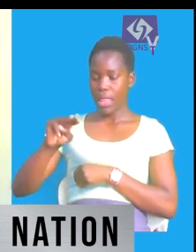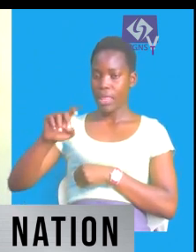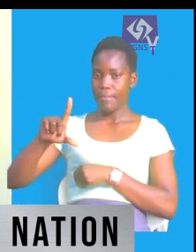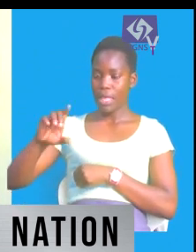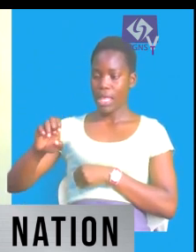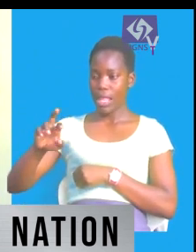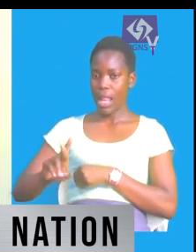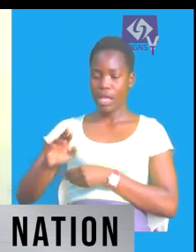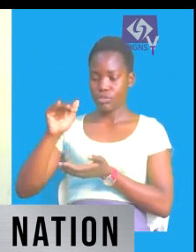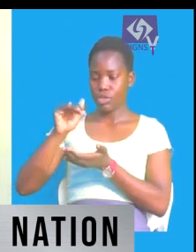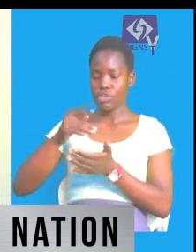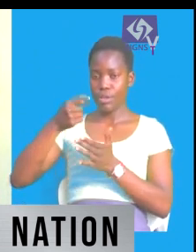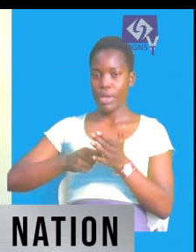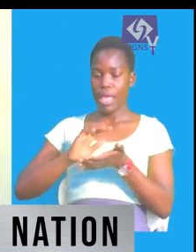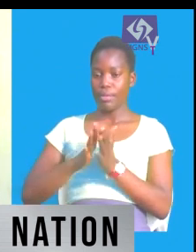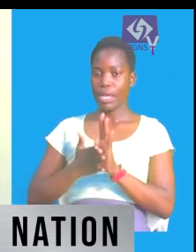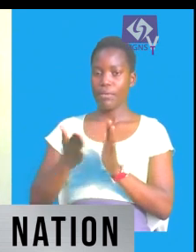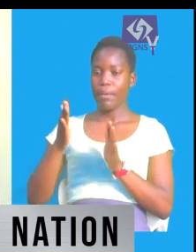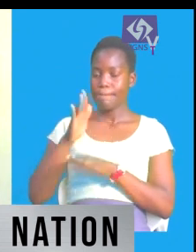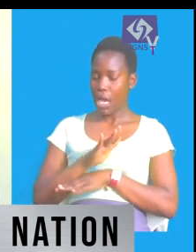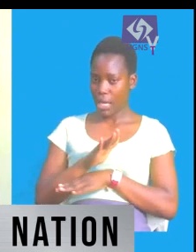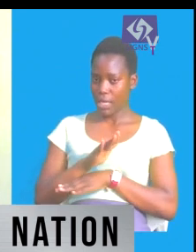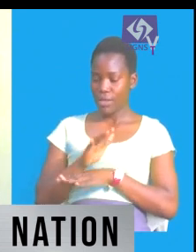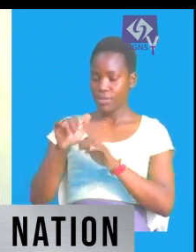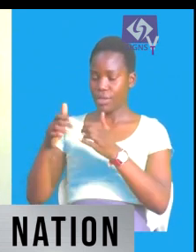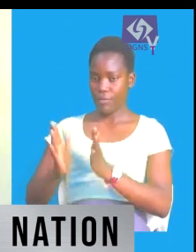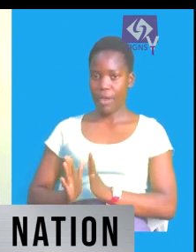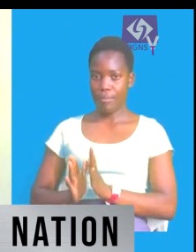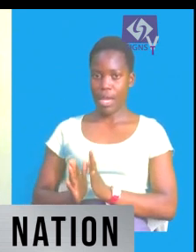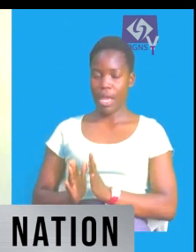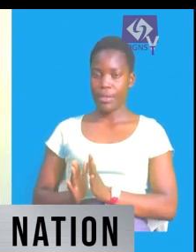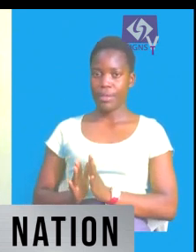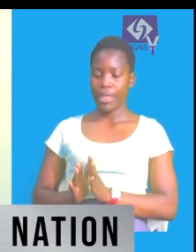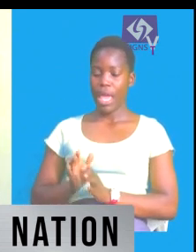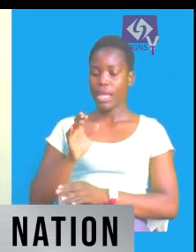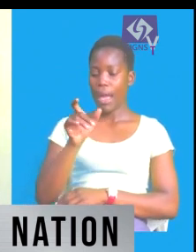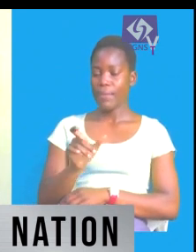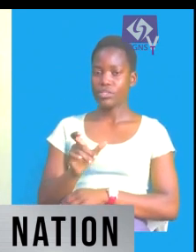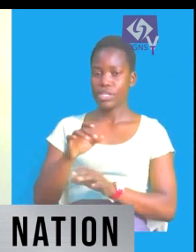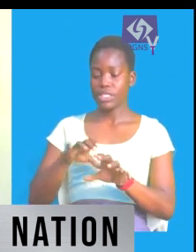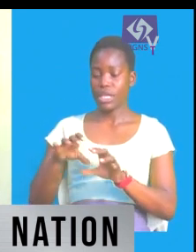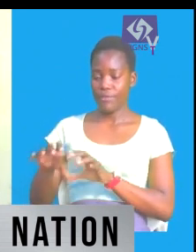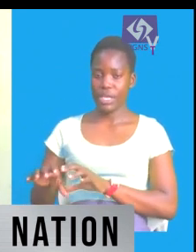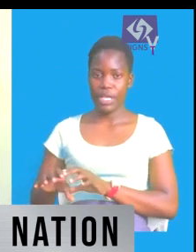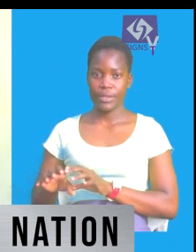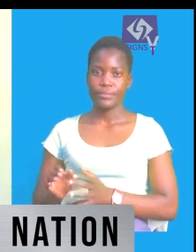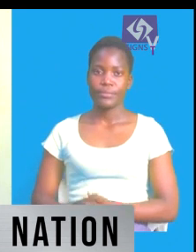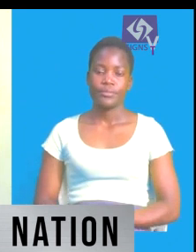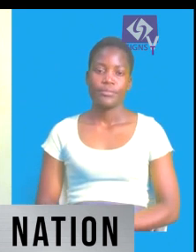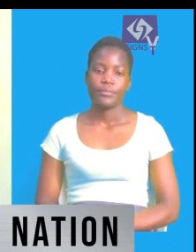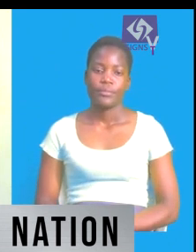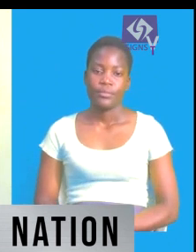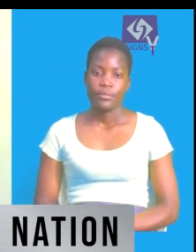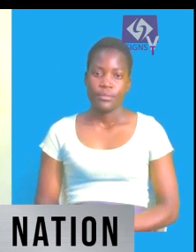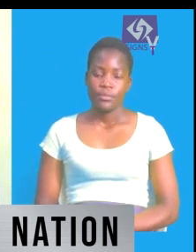has to subsidize. You know, it comes back as a chain, and someone is suffering somewhere, and one of